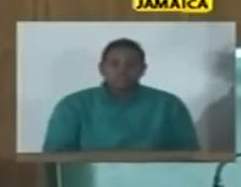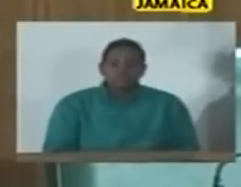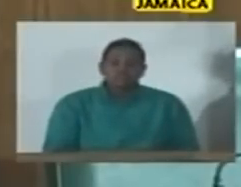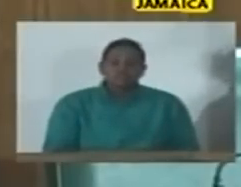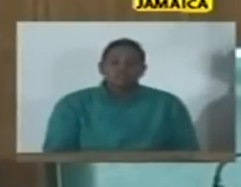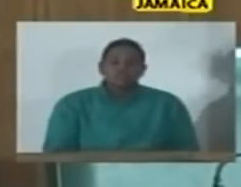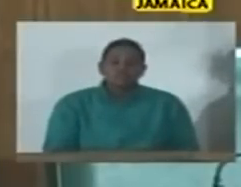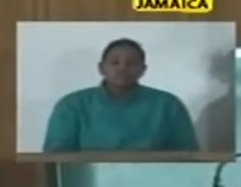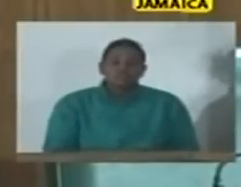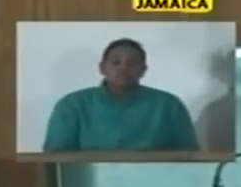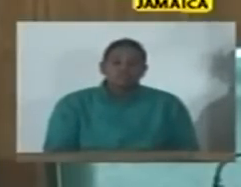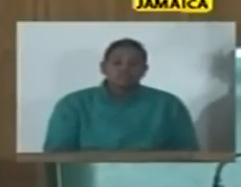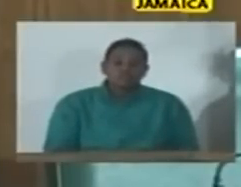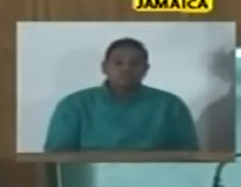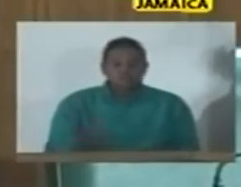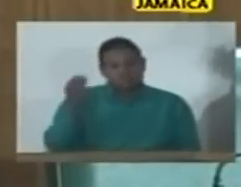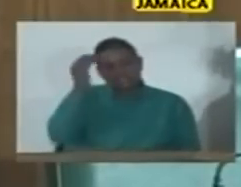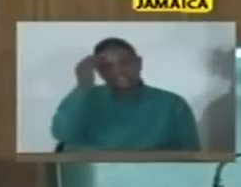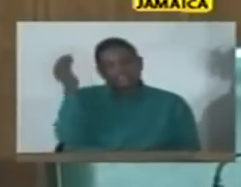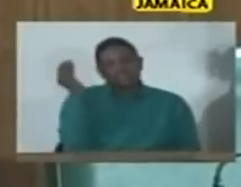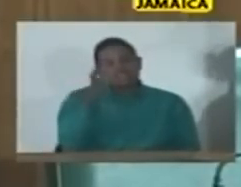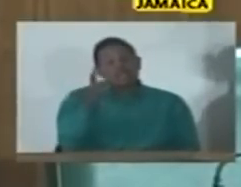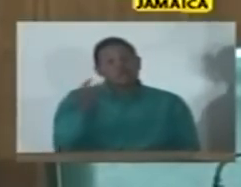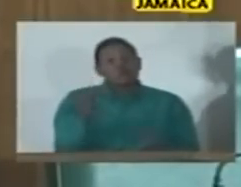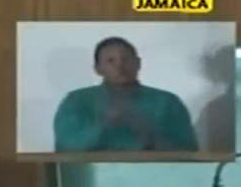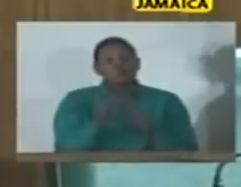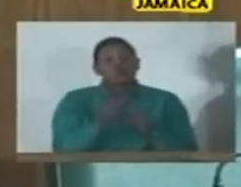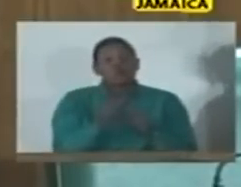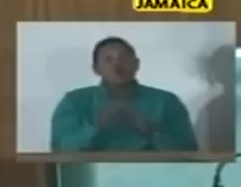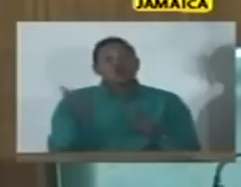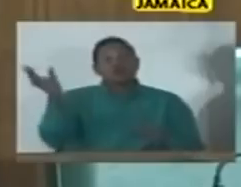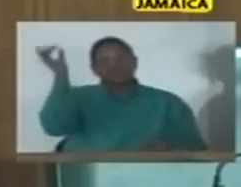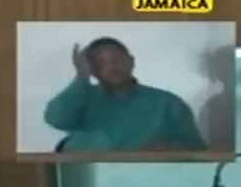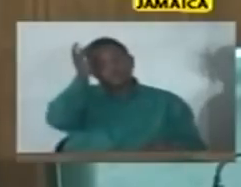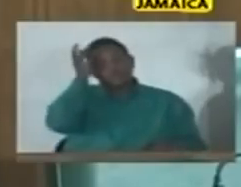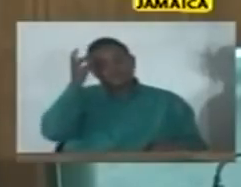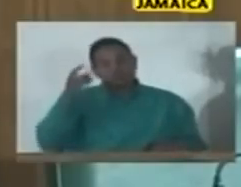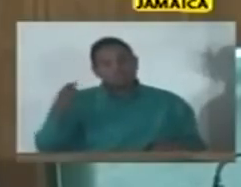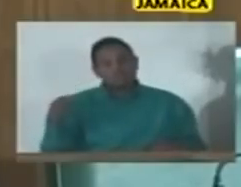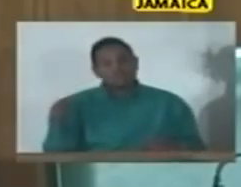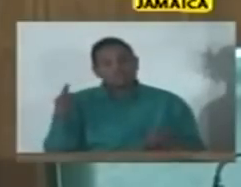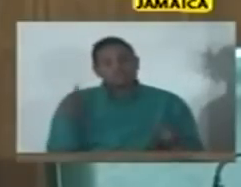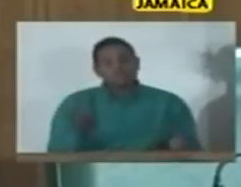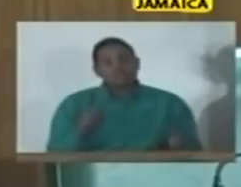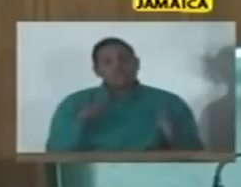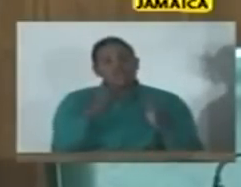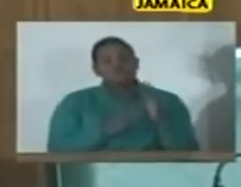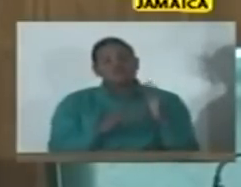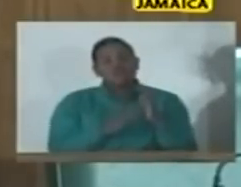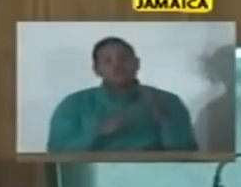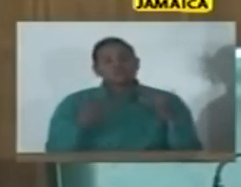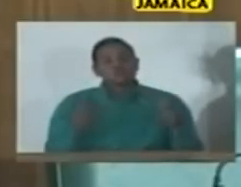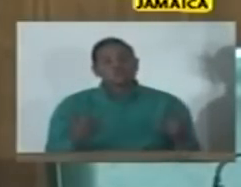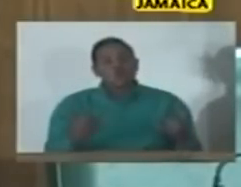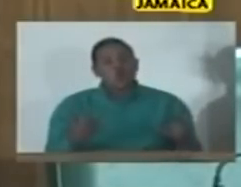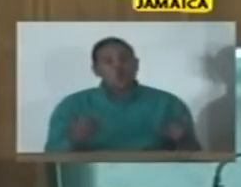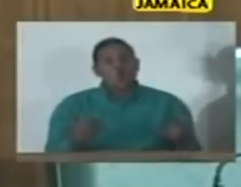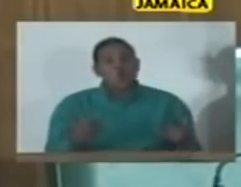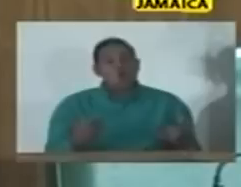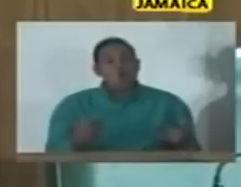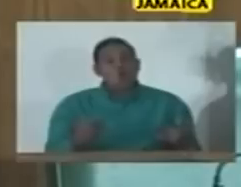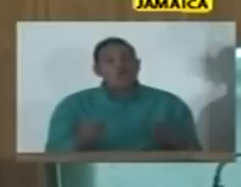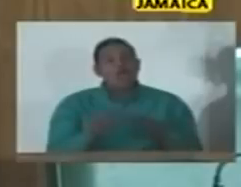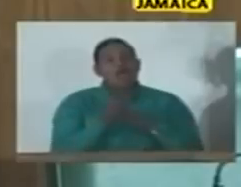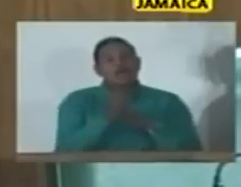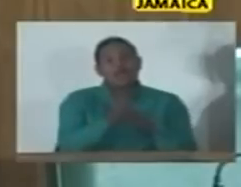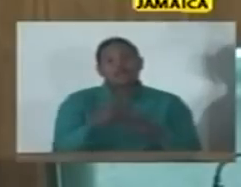words have lived with me from the time I read them and